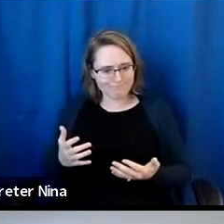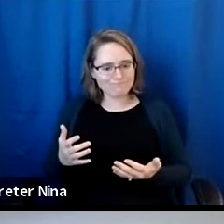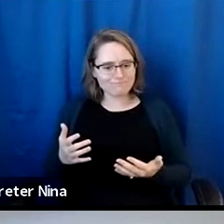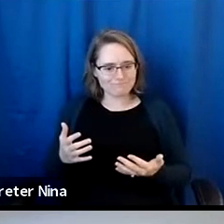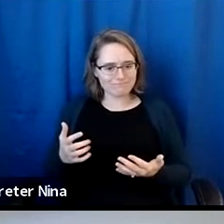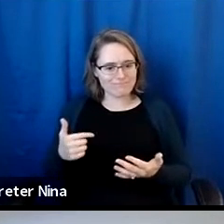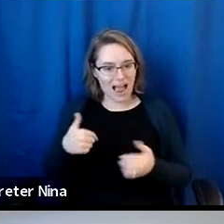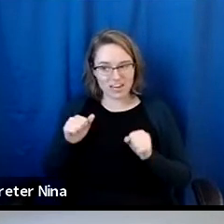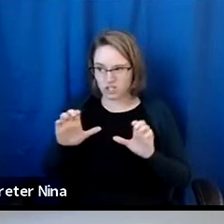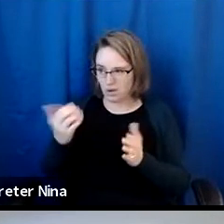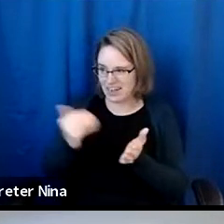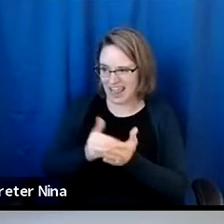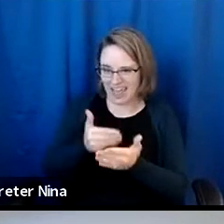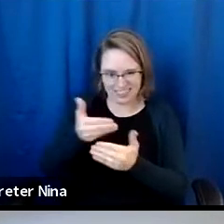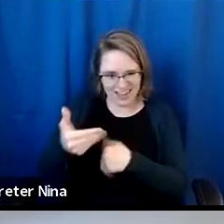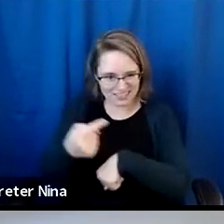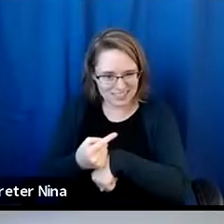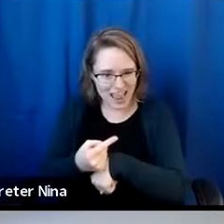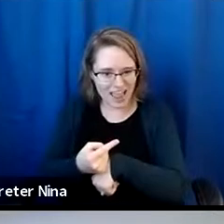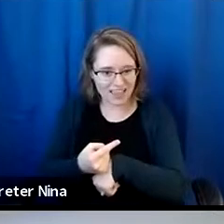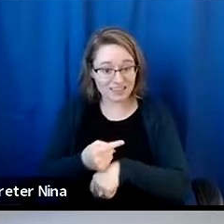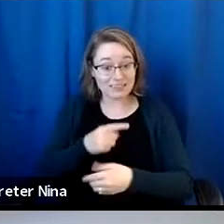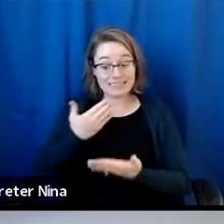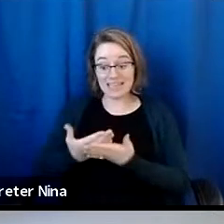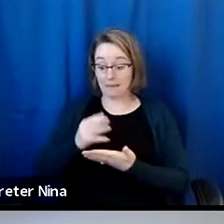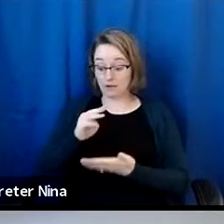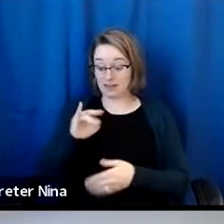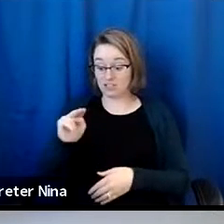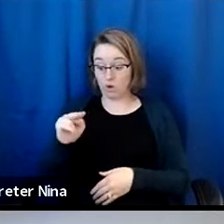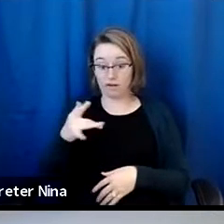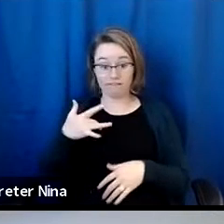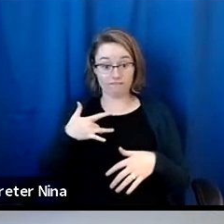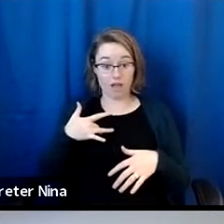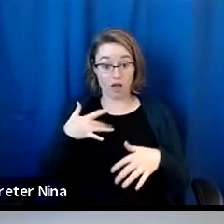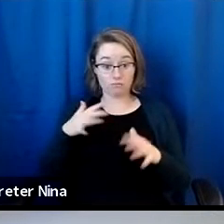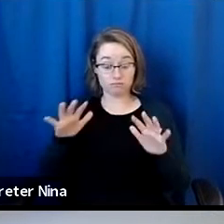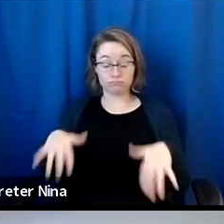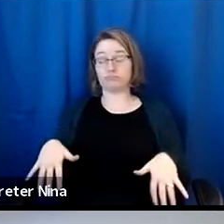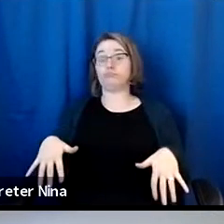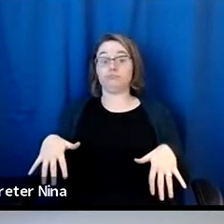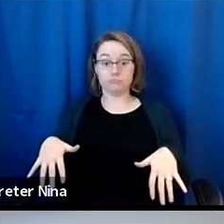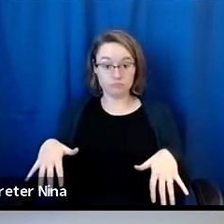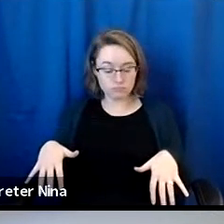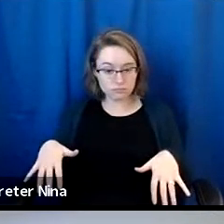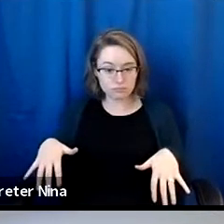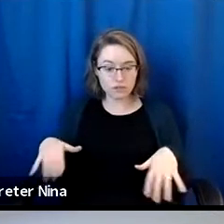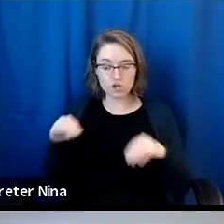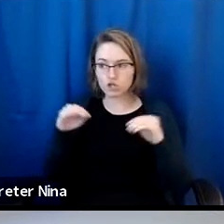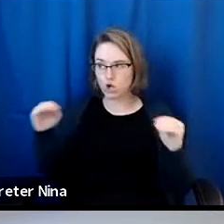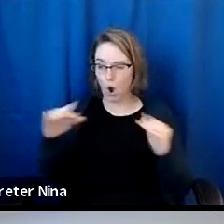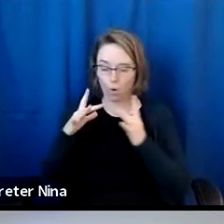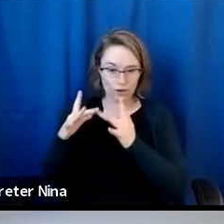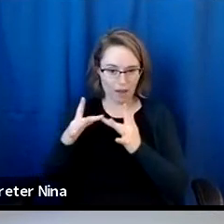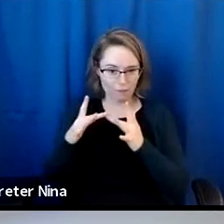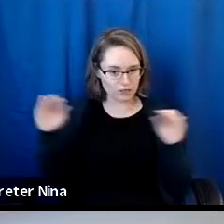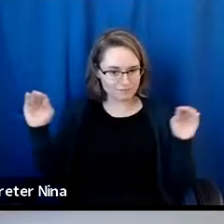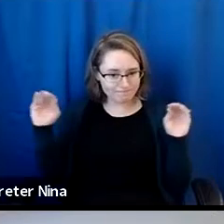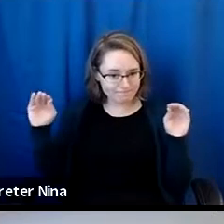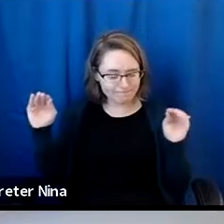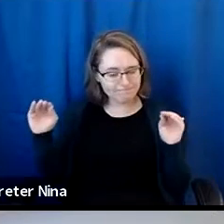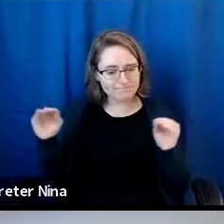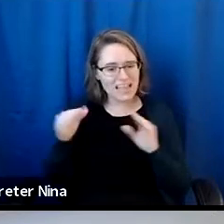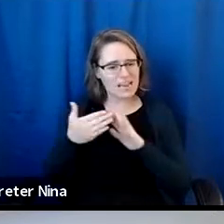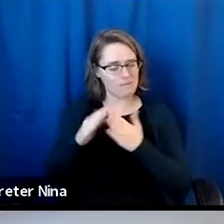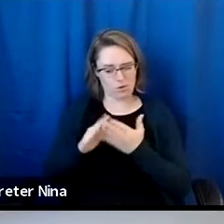I could do it again the next day. When I came to Minnesota, I just fell back on my back. There was nothing to fall back on. And it